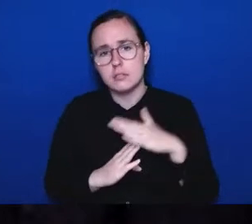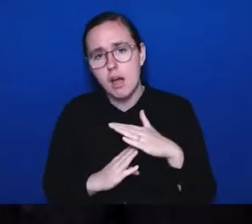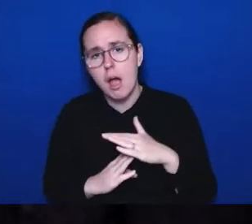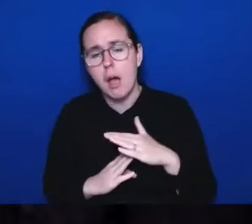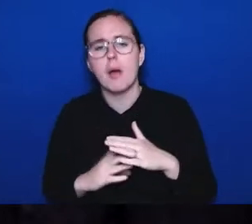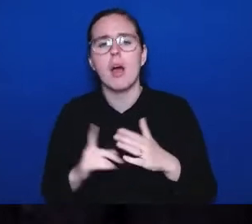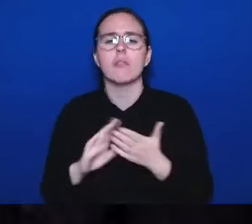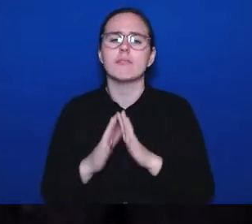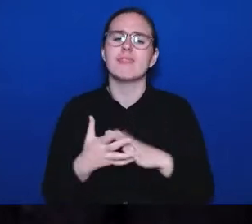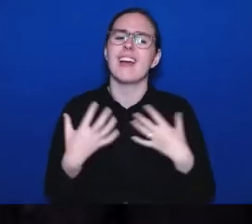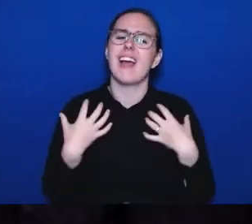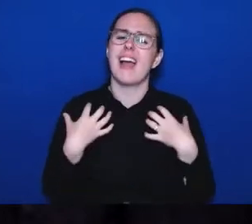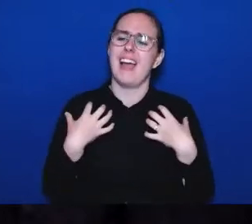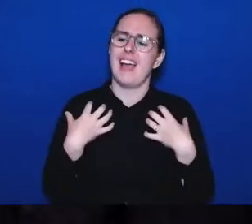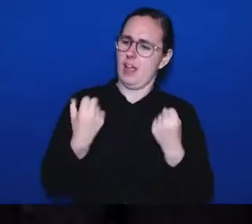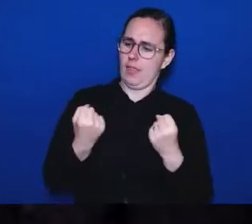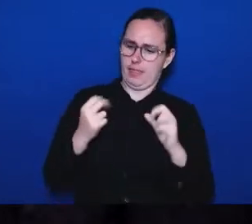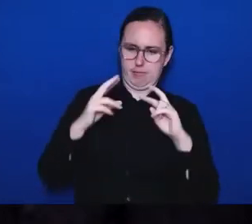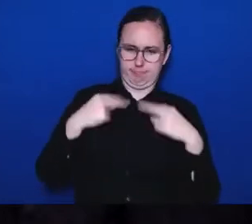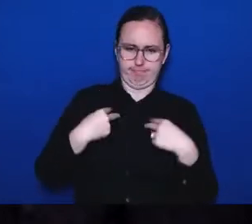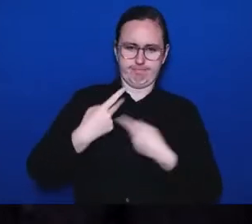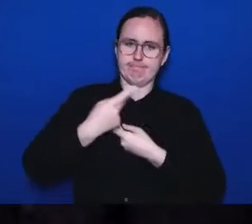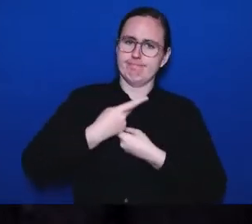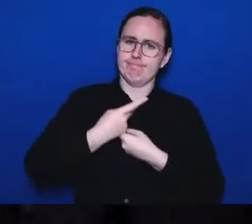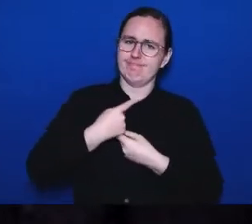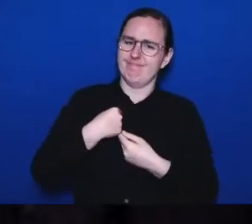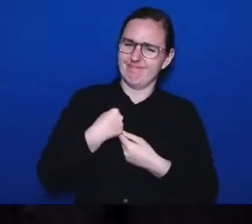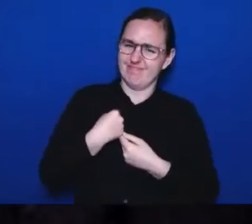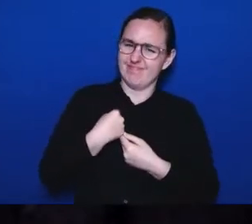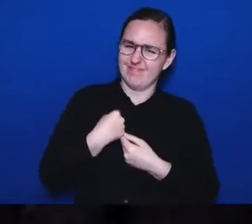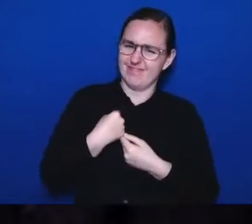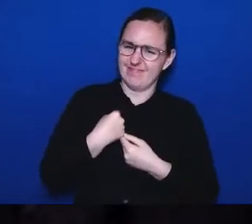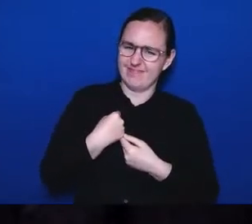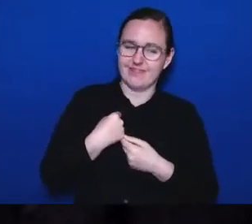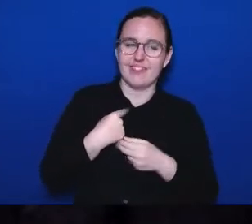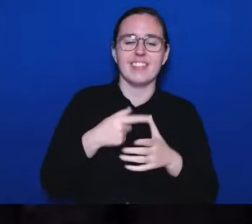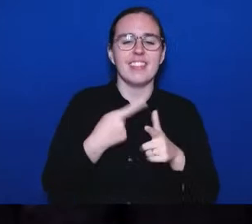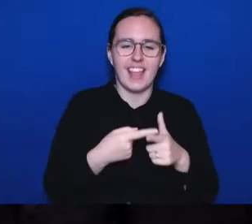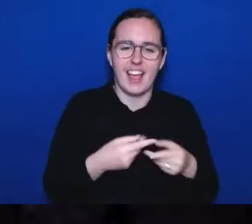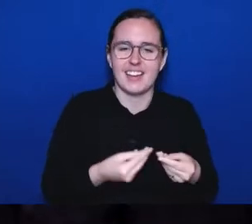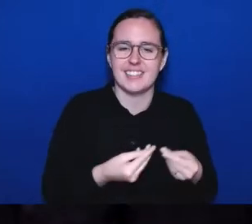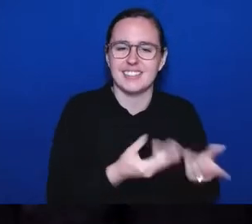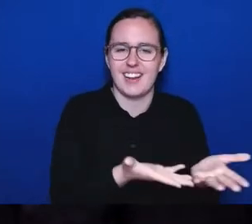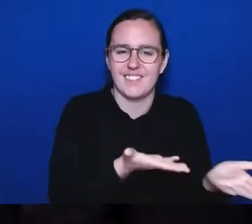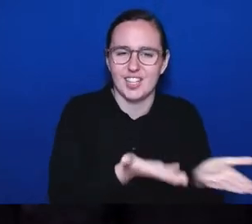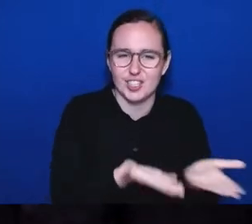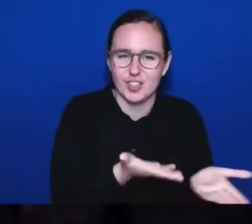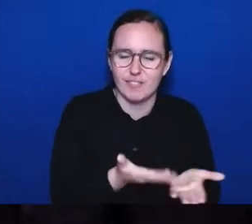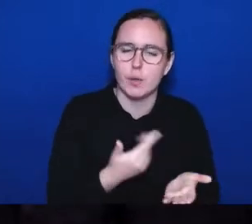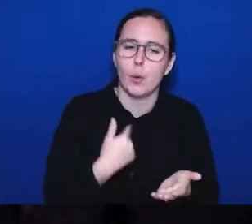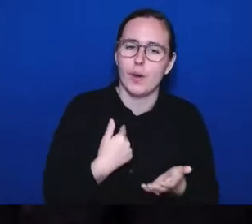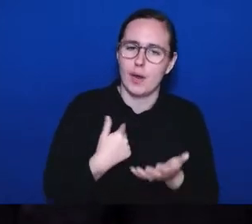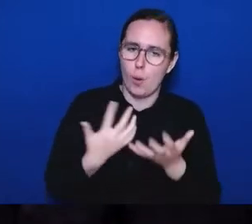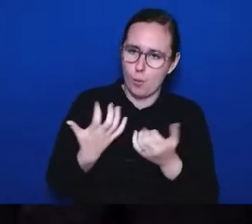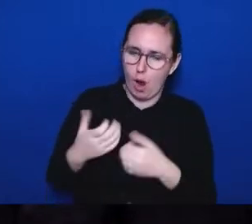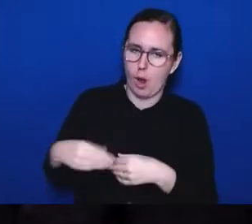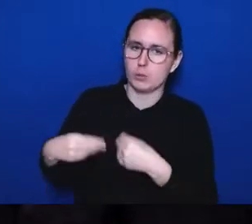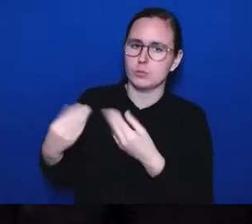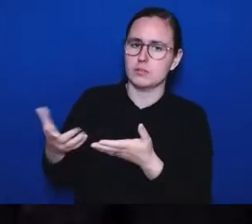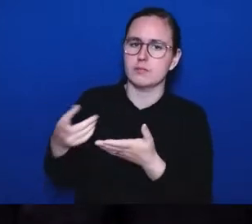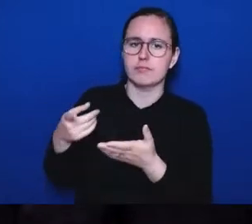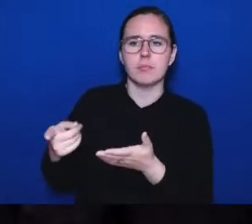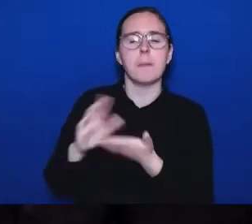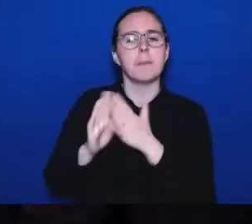working environments and conditions that foster better care for our patients, because we know healthier physicians and doctors make